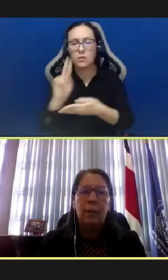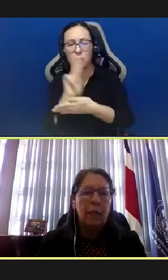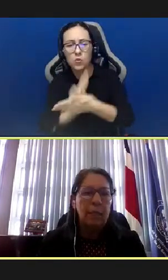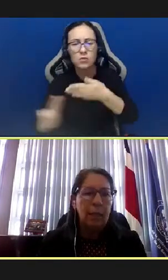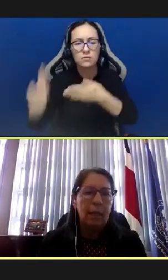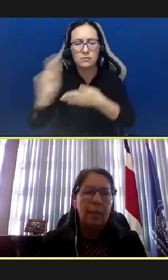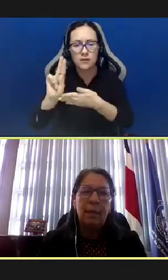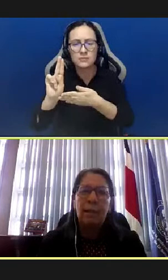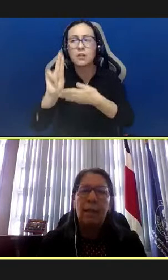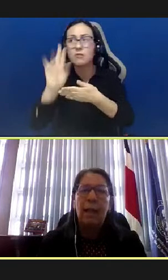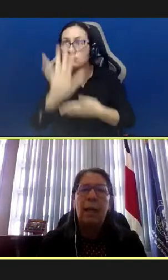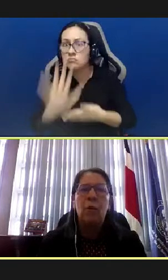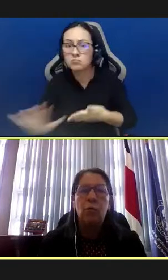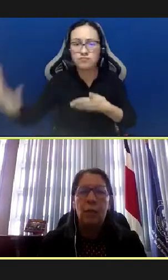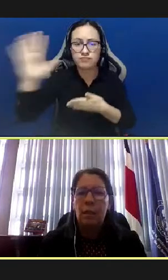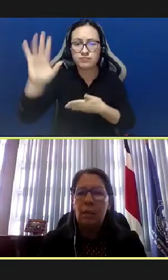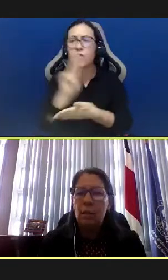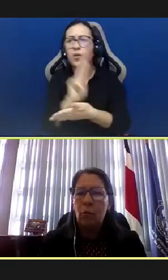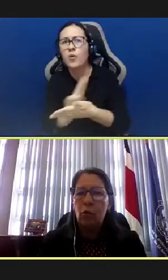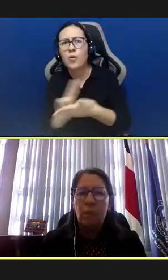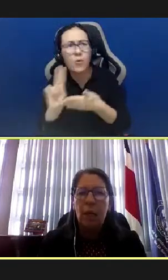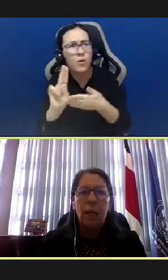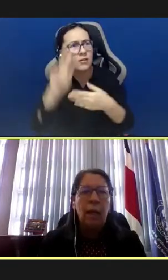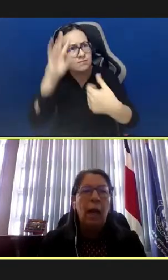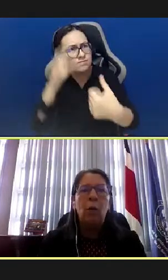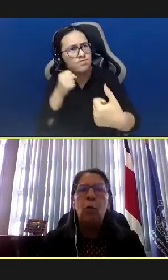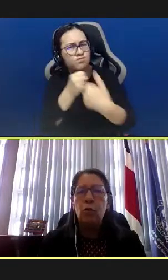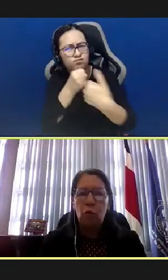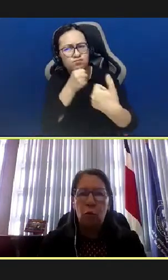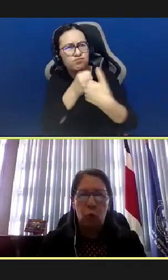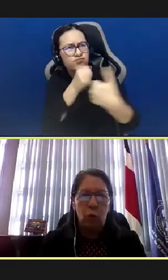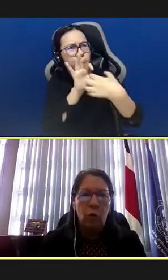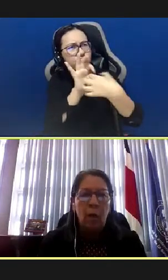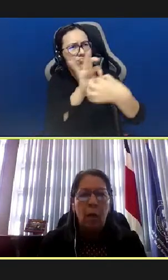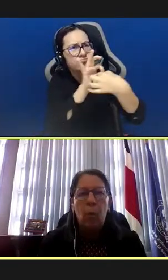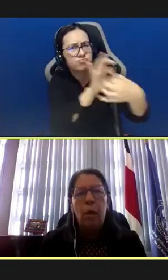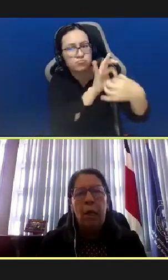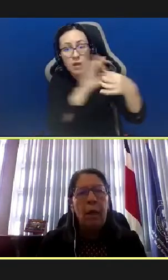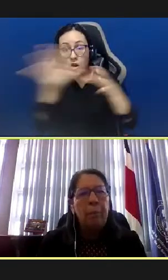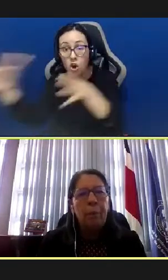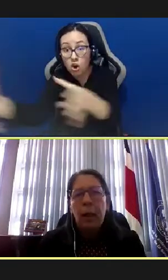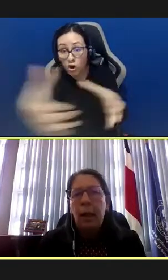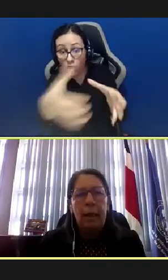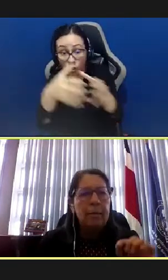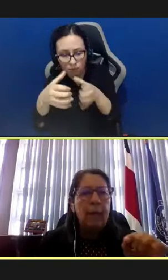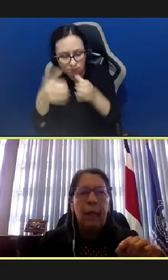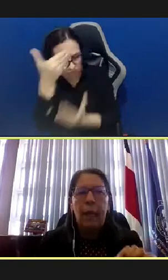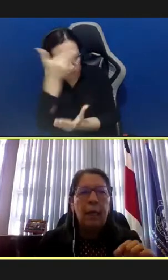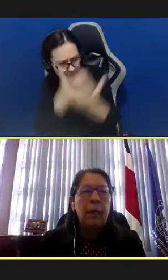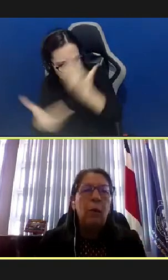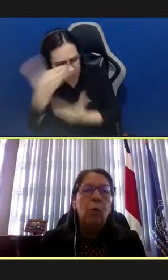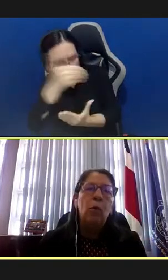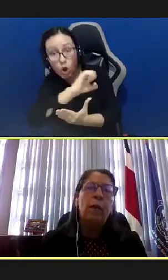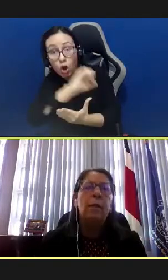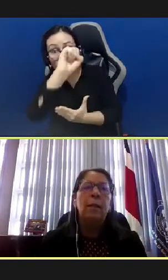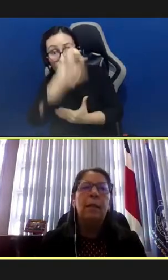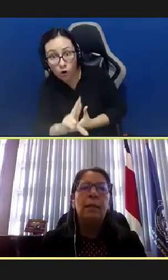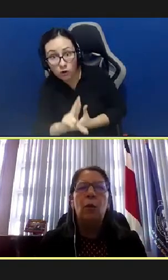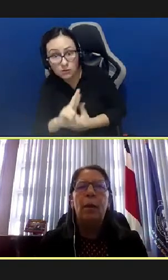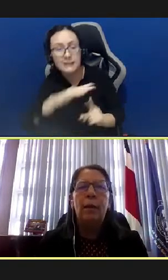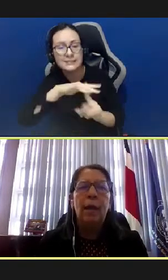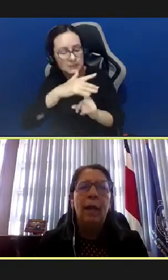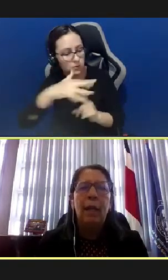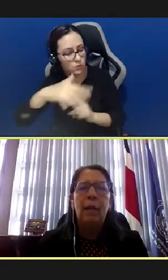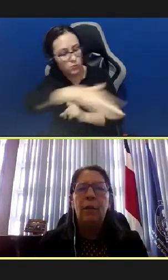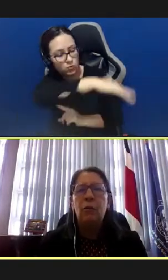we have been working with other key stakeholders, including the national universities, and I'm going to